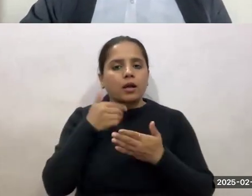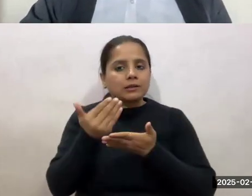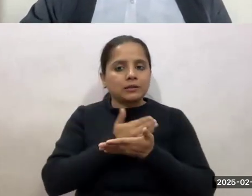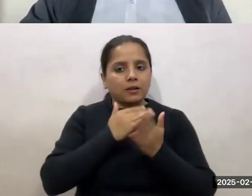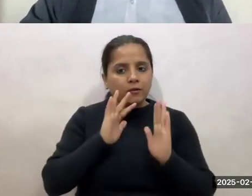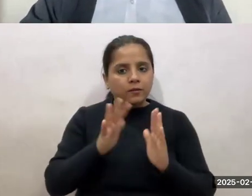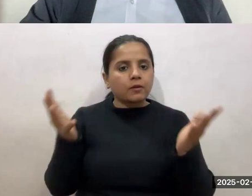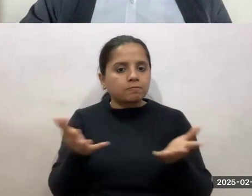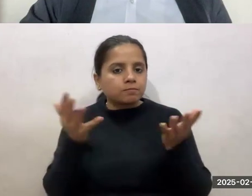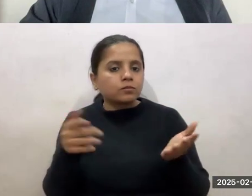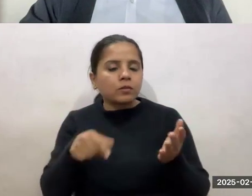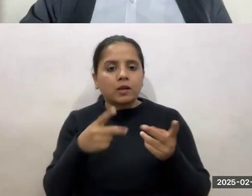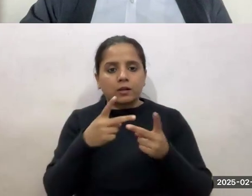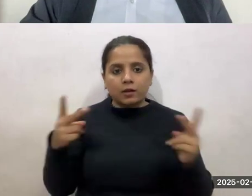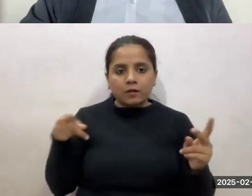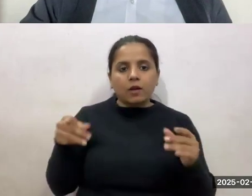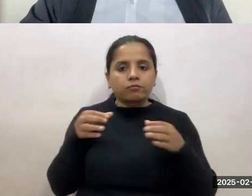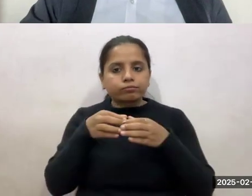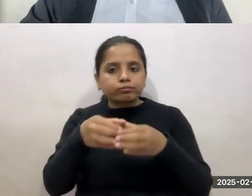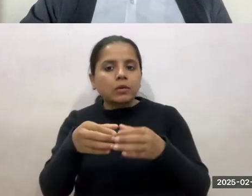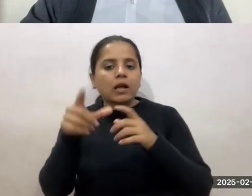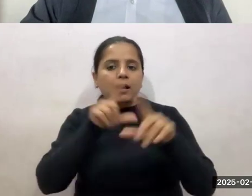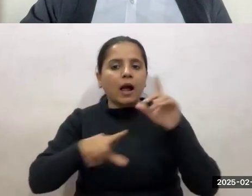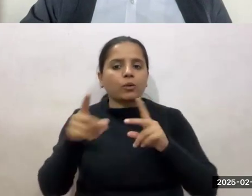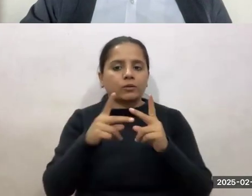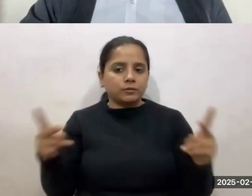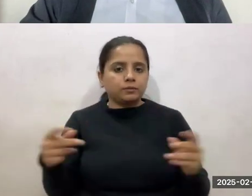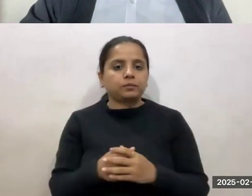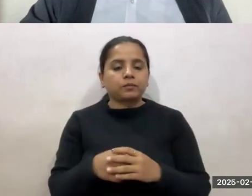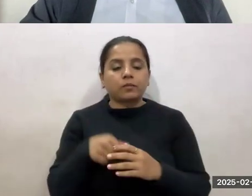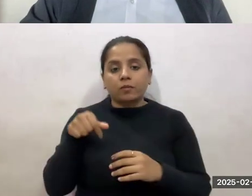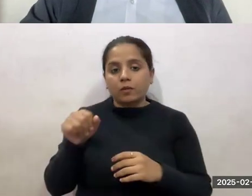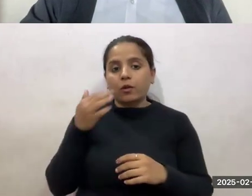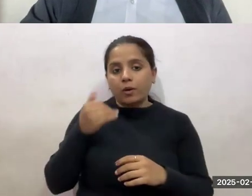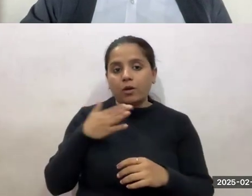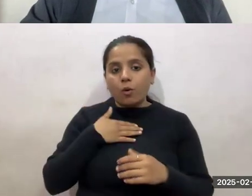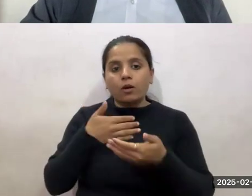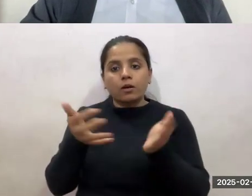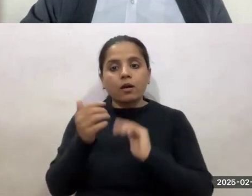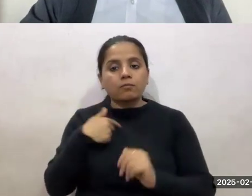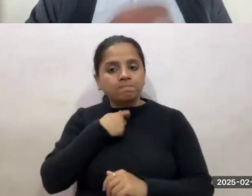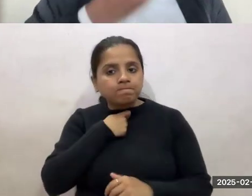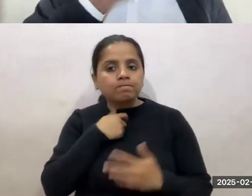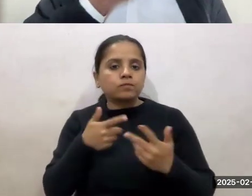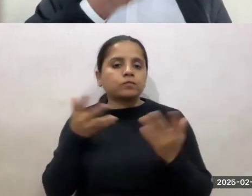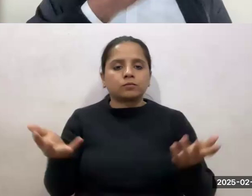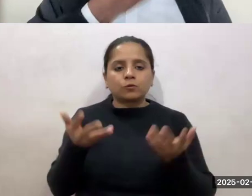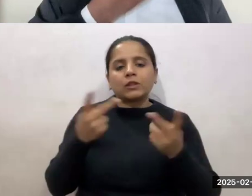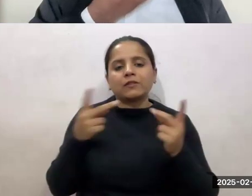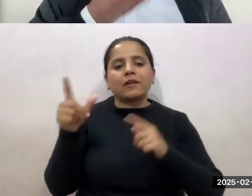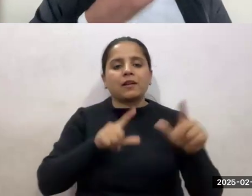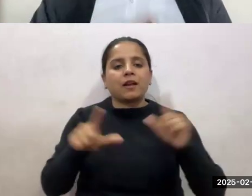and promoting Indigenous and minority languages. A key part of our commitment is to foster